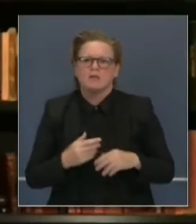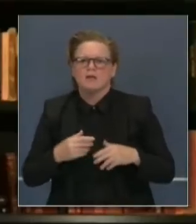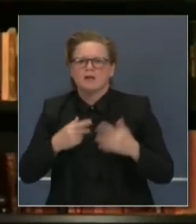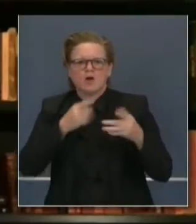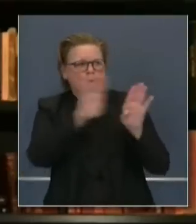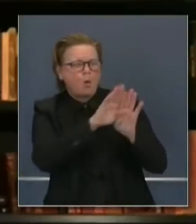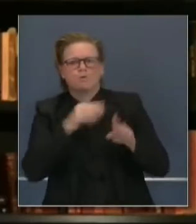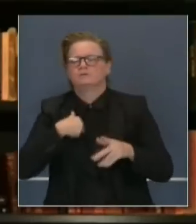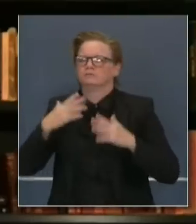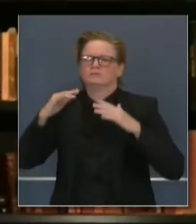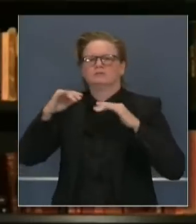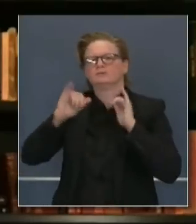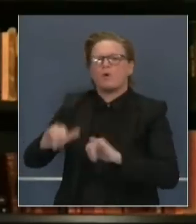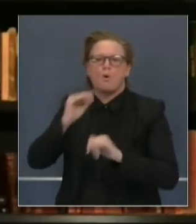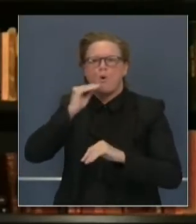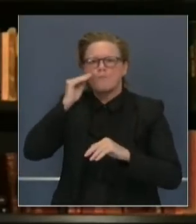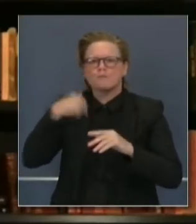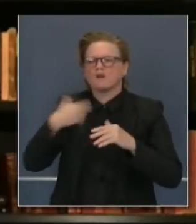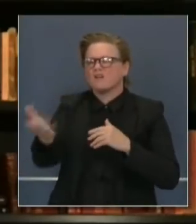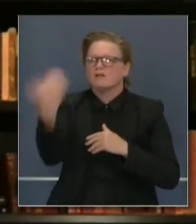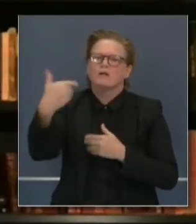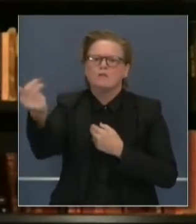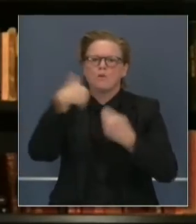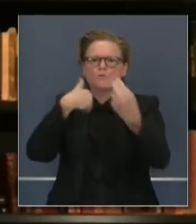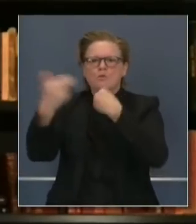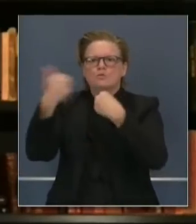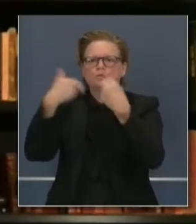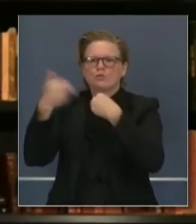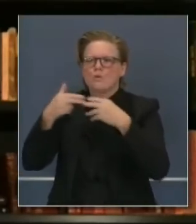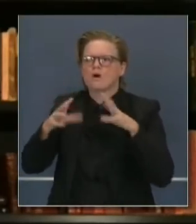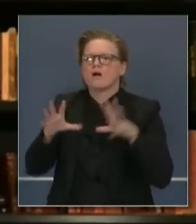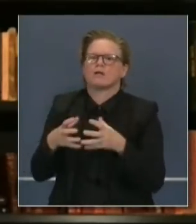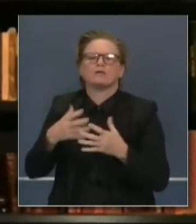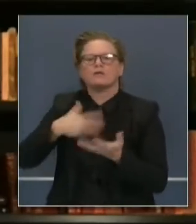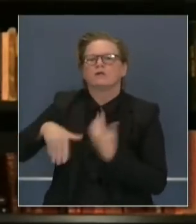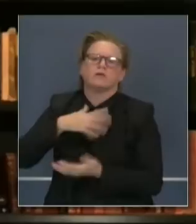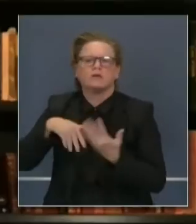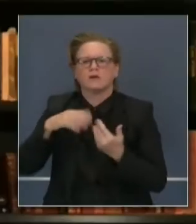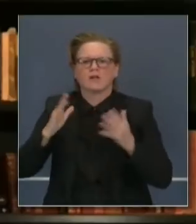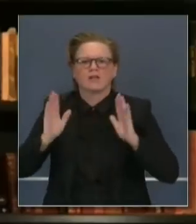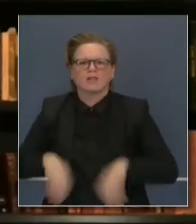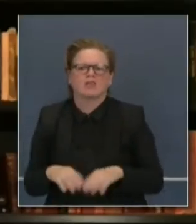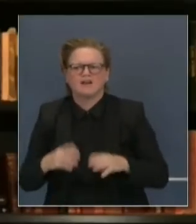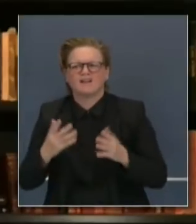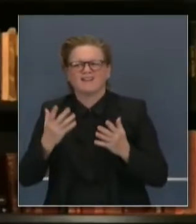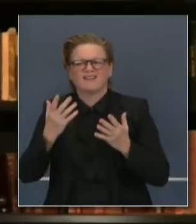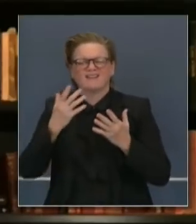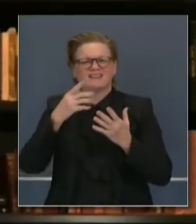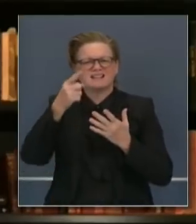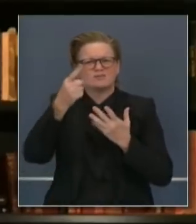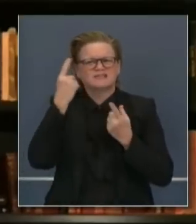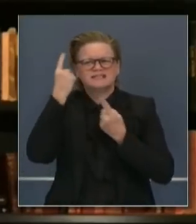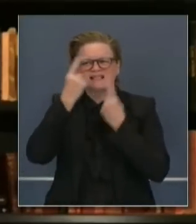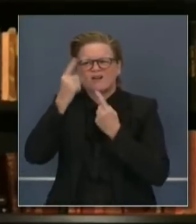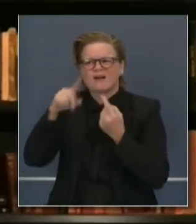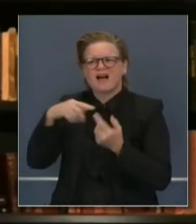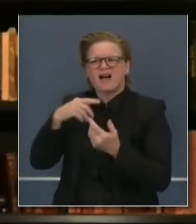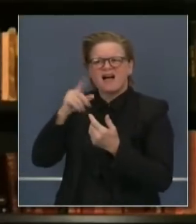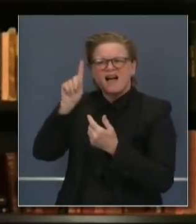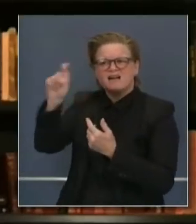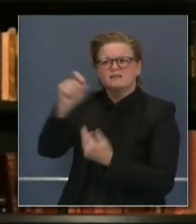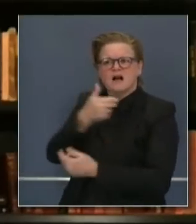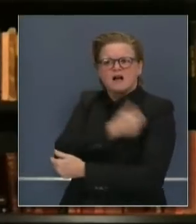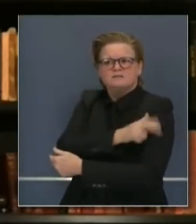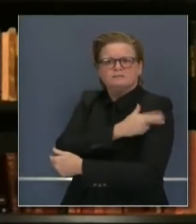like barbershops is actually going to achieve what you want? And then secondly, have you considered asking hospitals to suspend